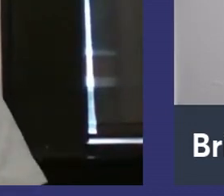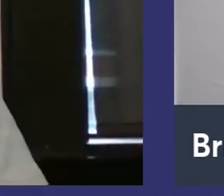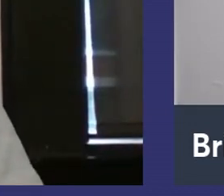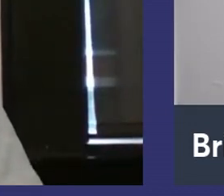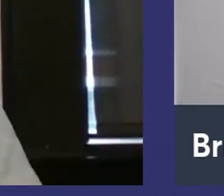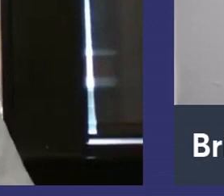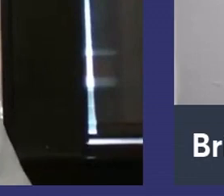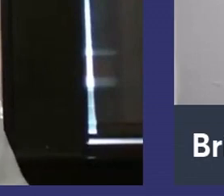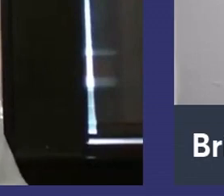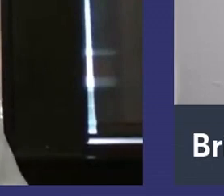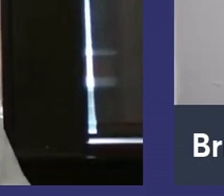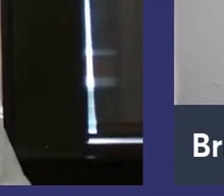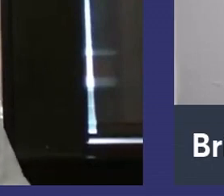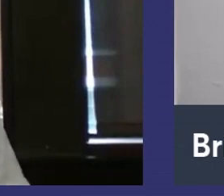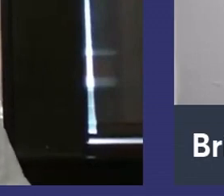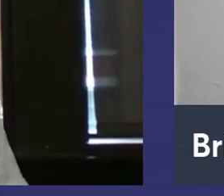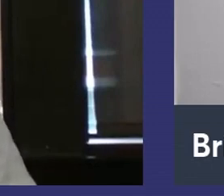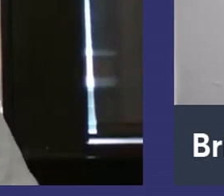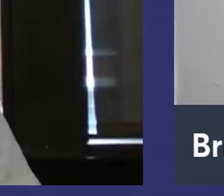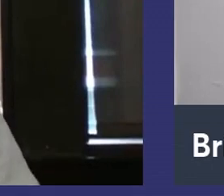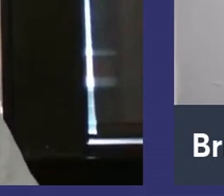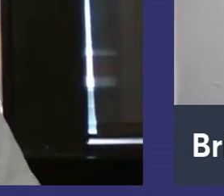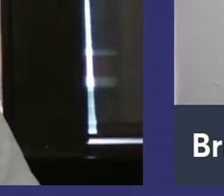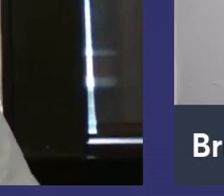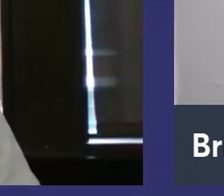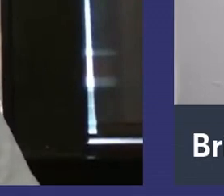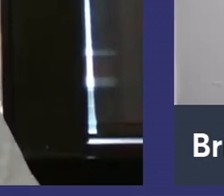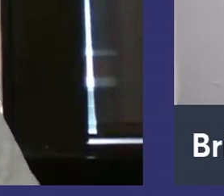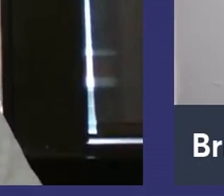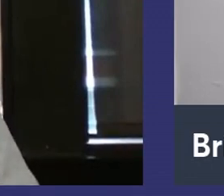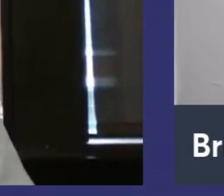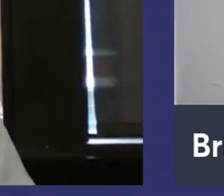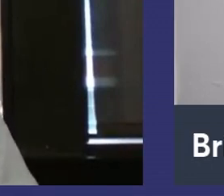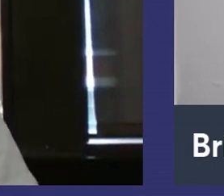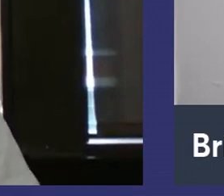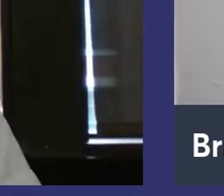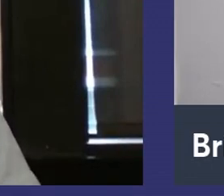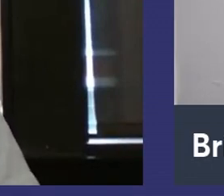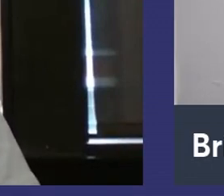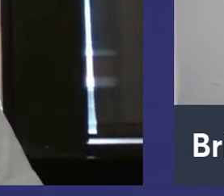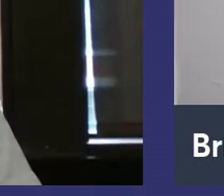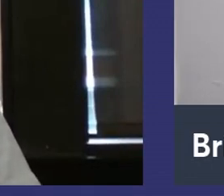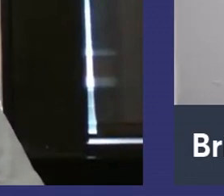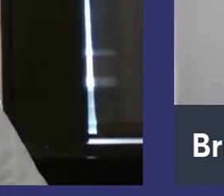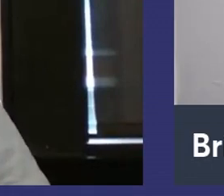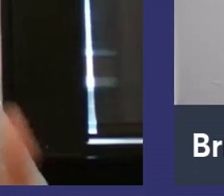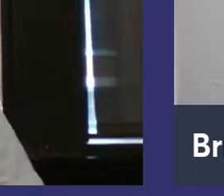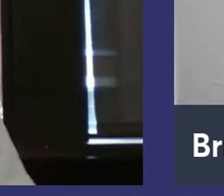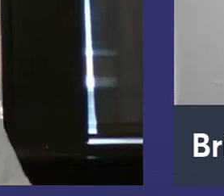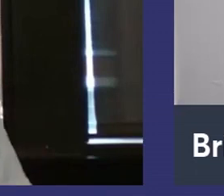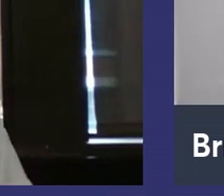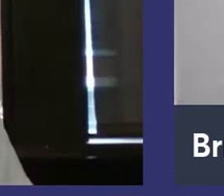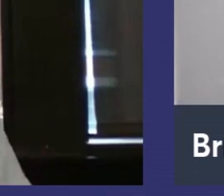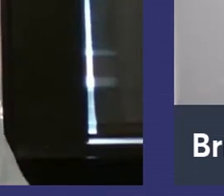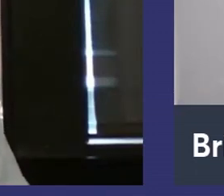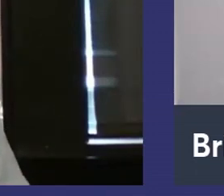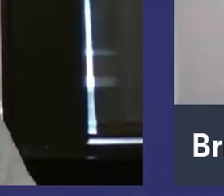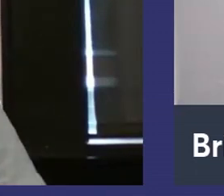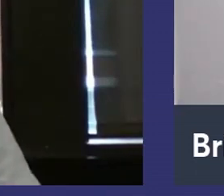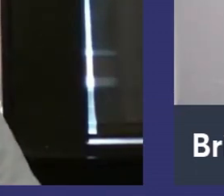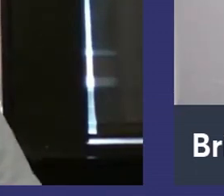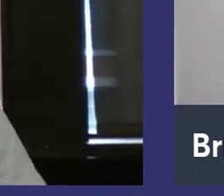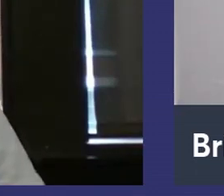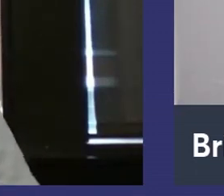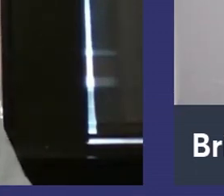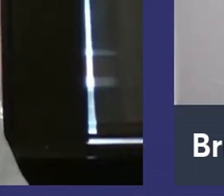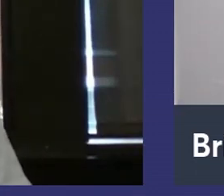can start with 2 months for free, and you will have the JSON support. And then you can always, once you feel comfortable, they